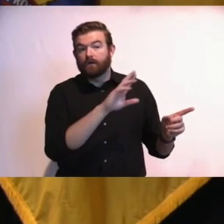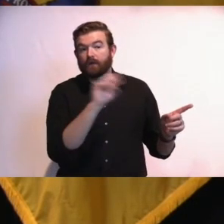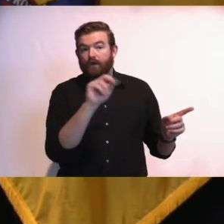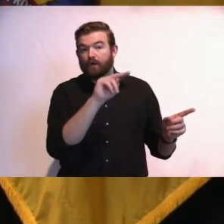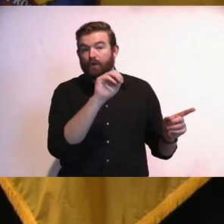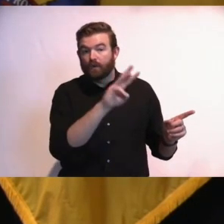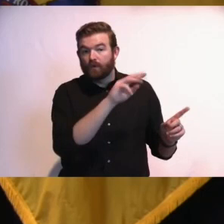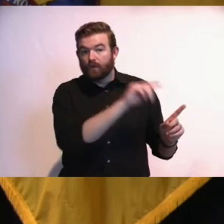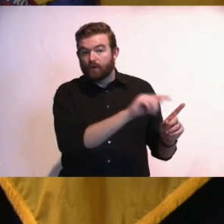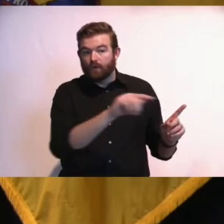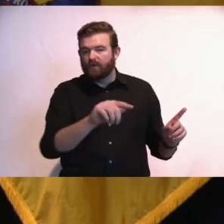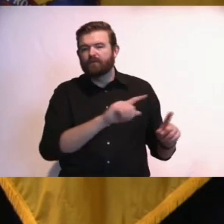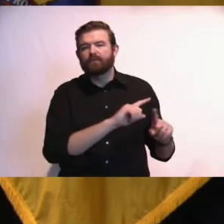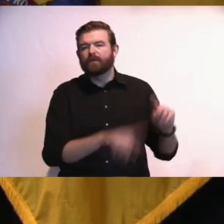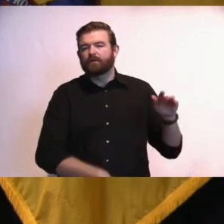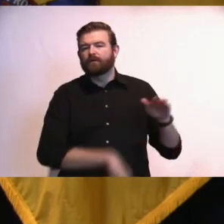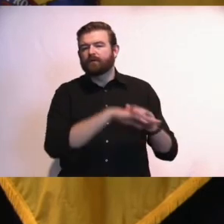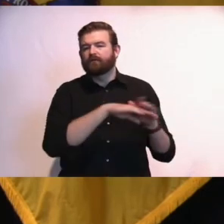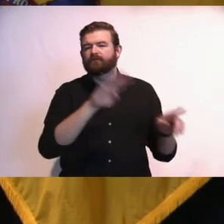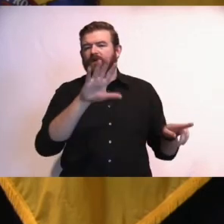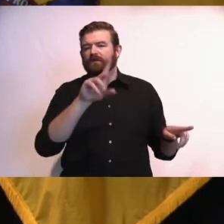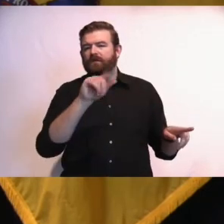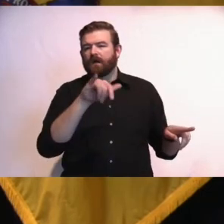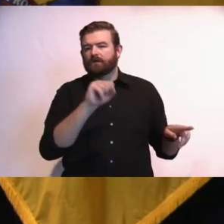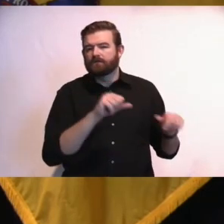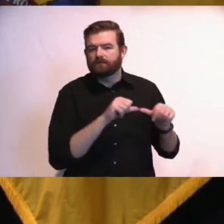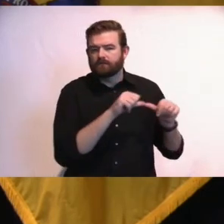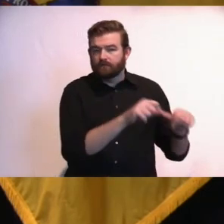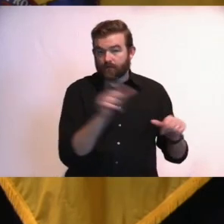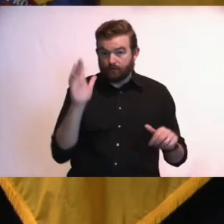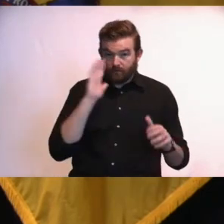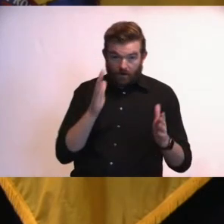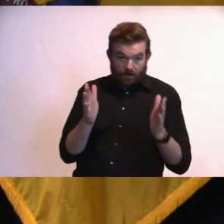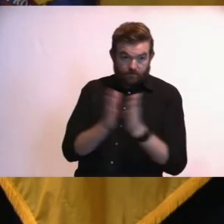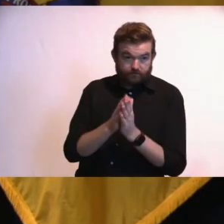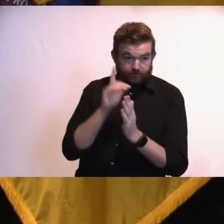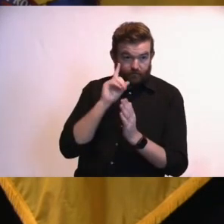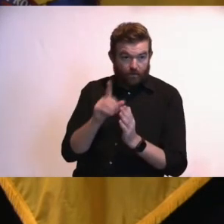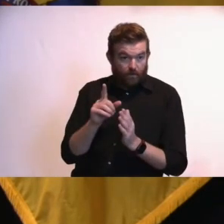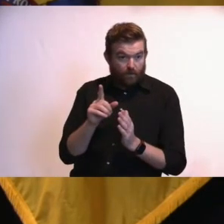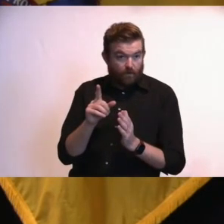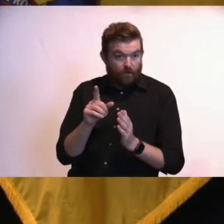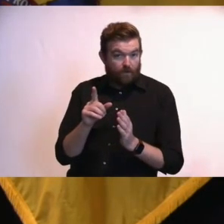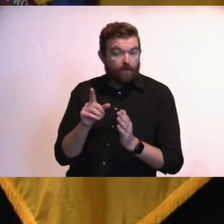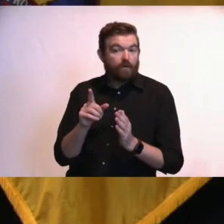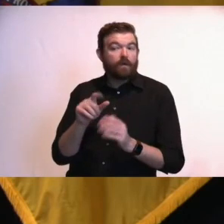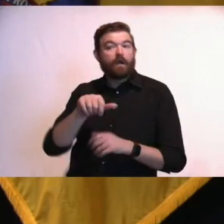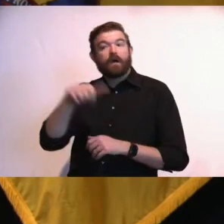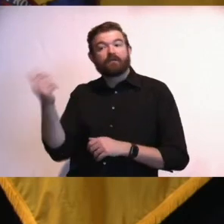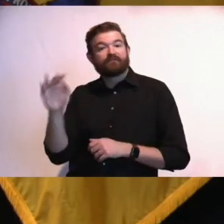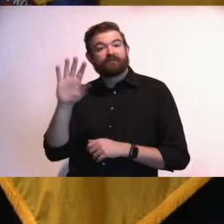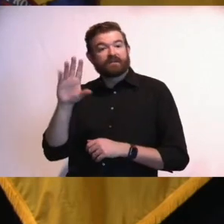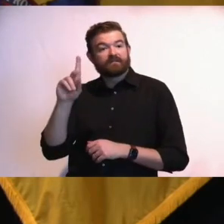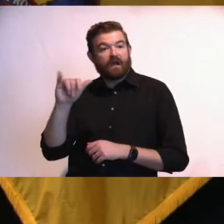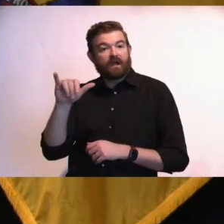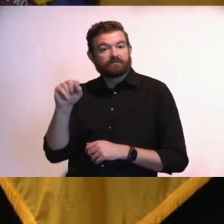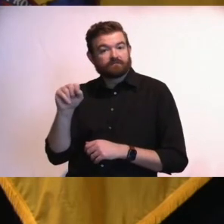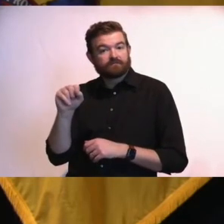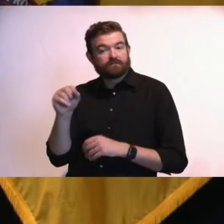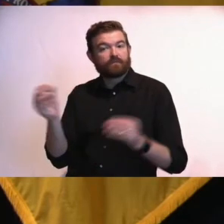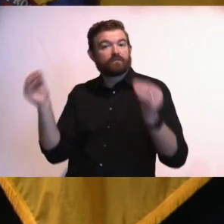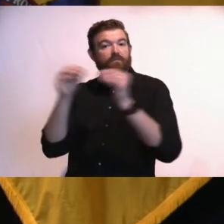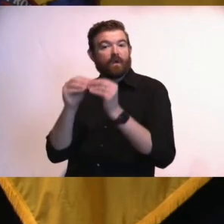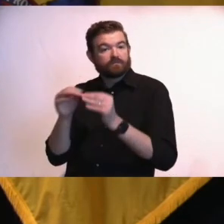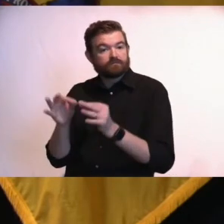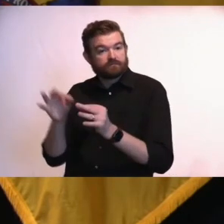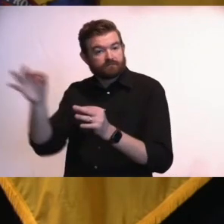that? And do you anticipate requesting another 45-day extension? And then finally, the new abortion bill that's headed your